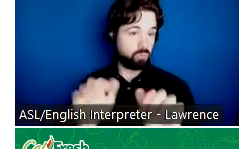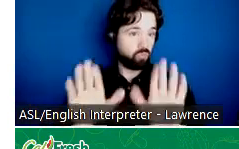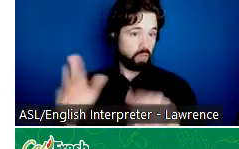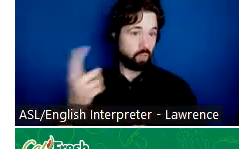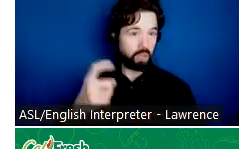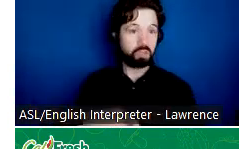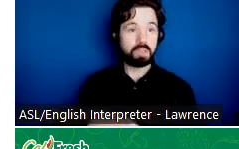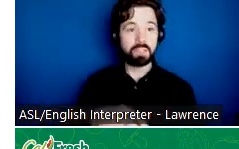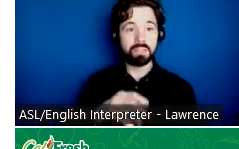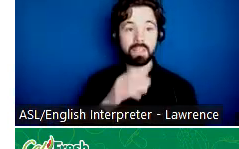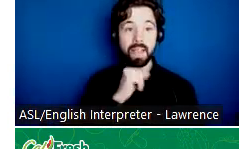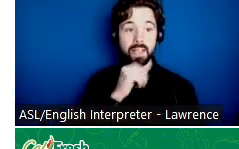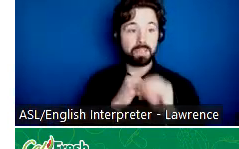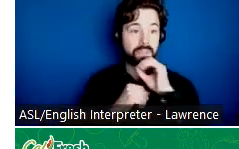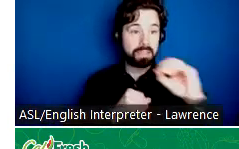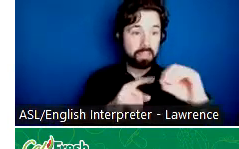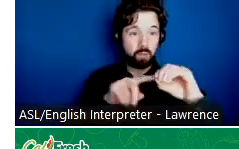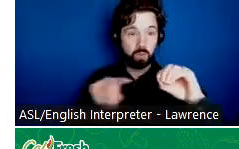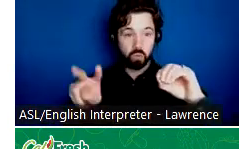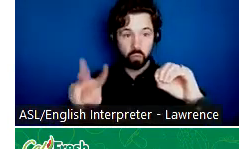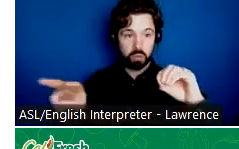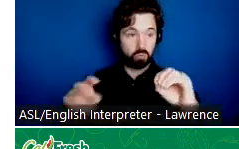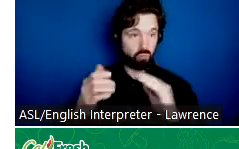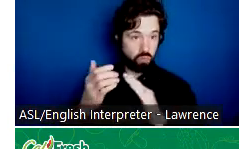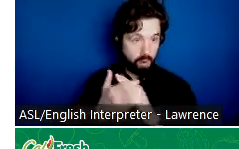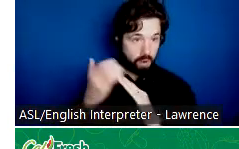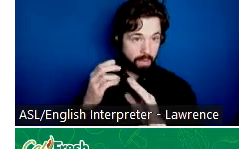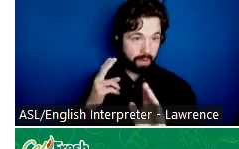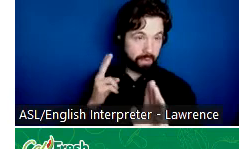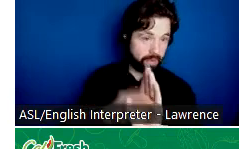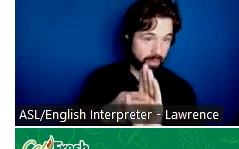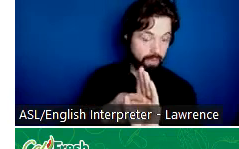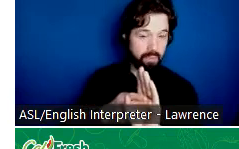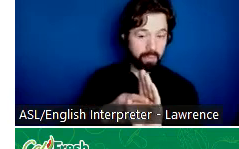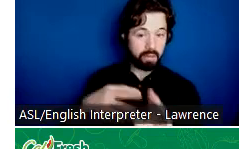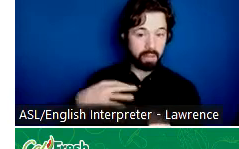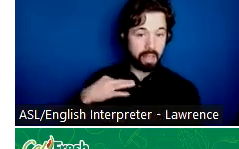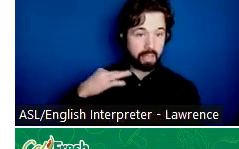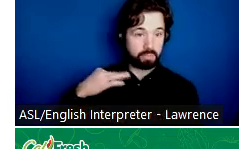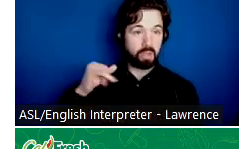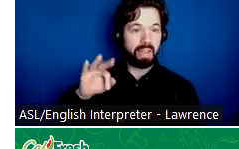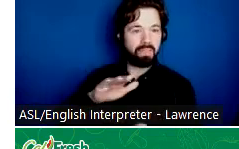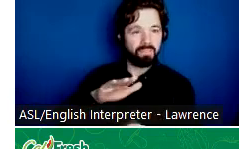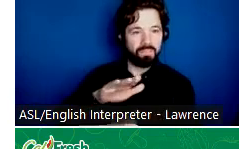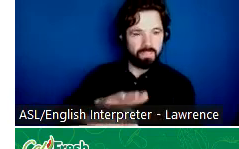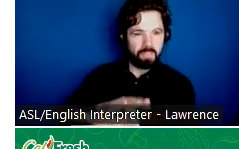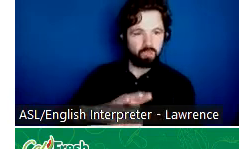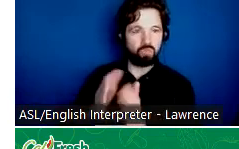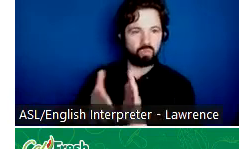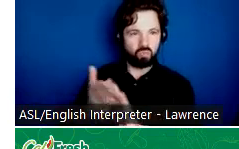0 to 22 be auto-enrolled if they're at a school that runs an NSLP